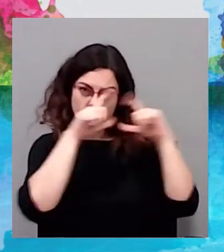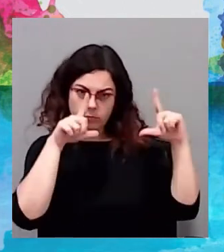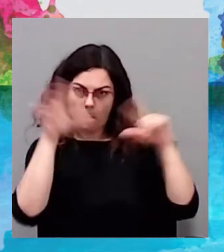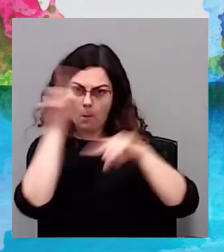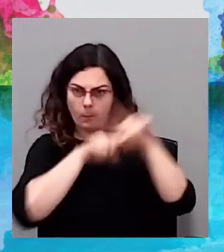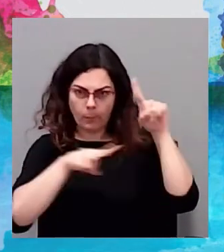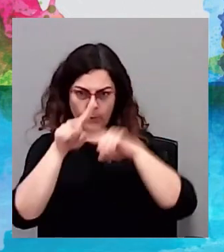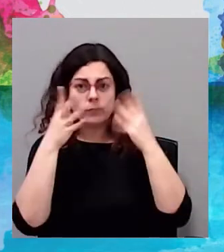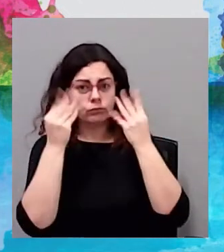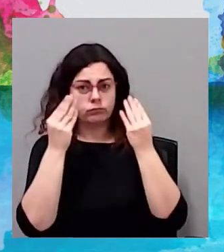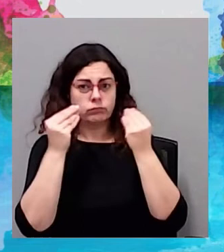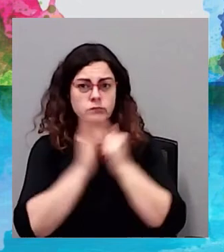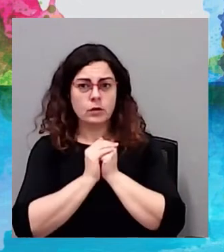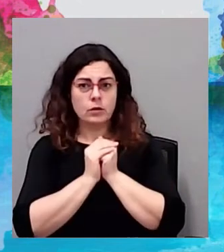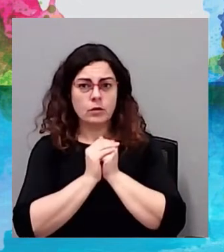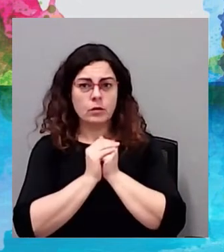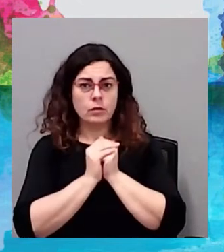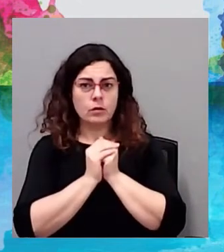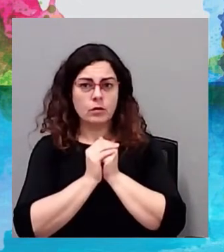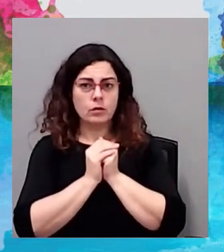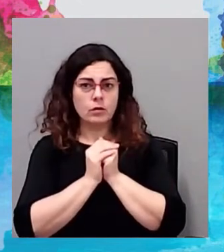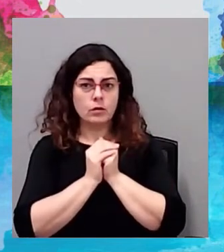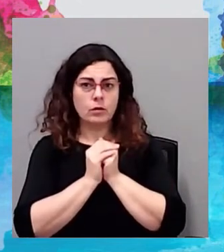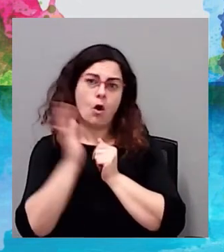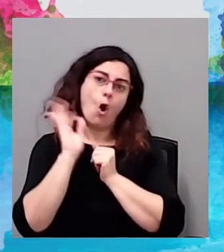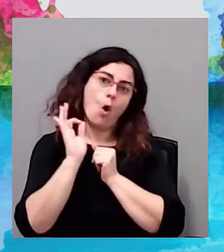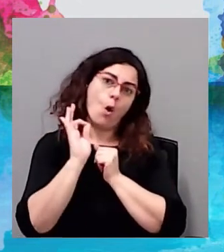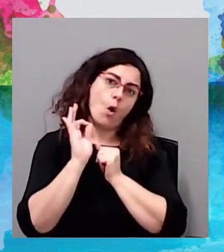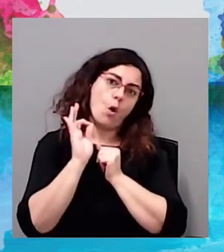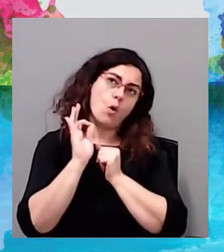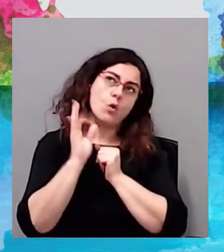see several different issues or different